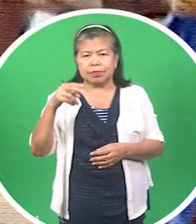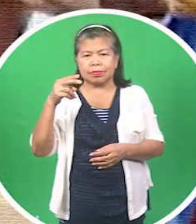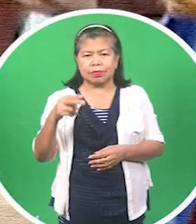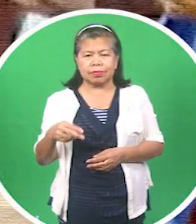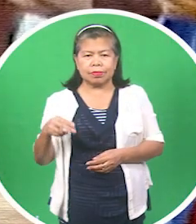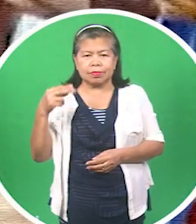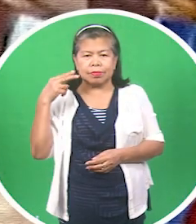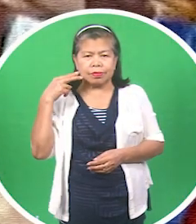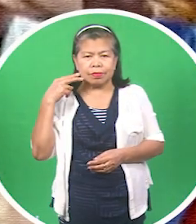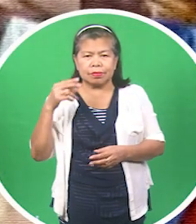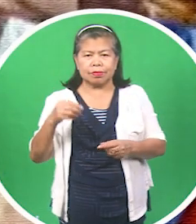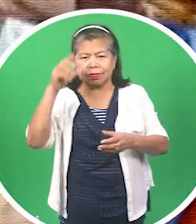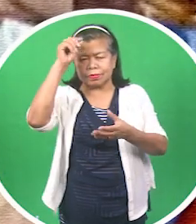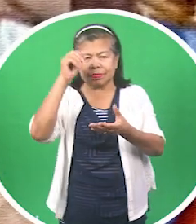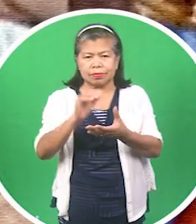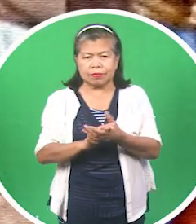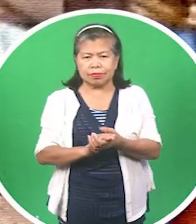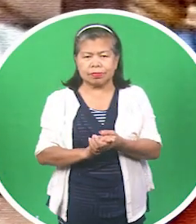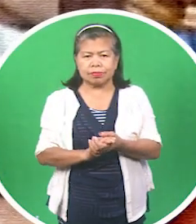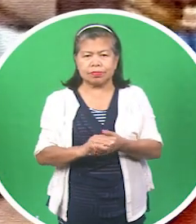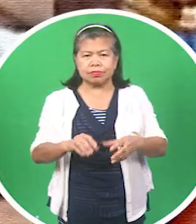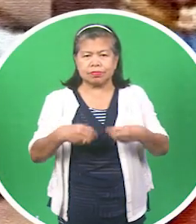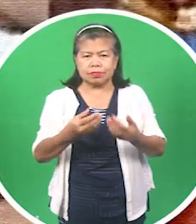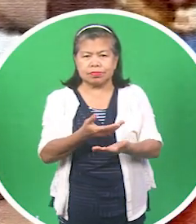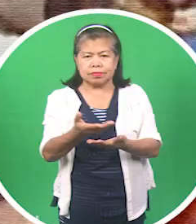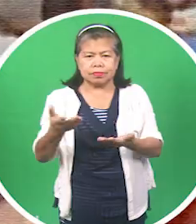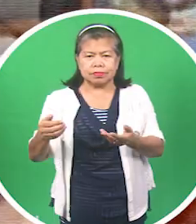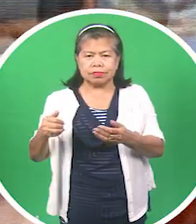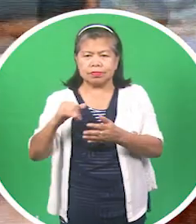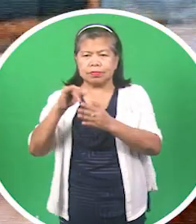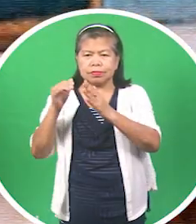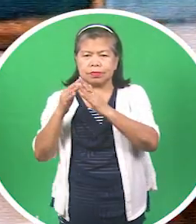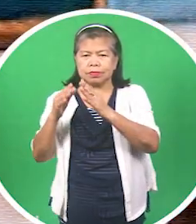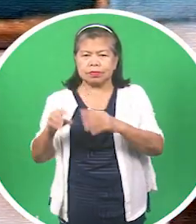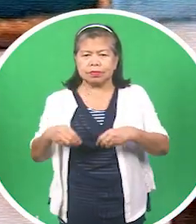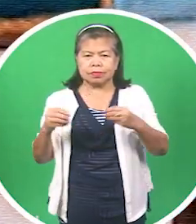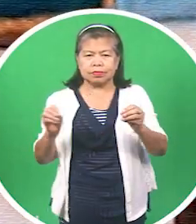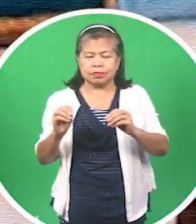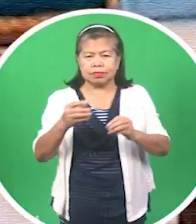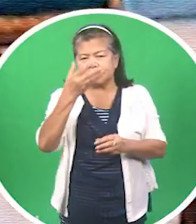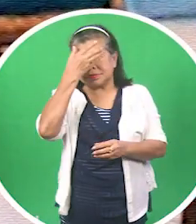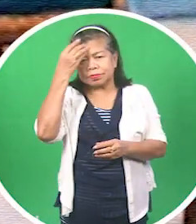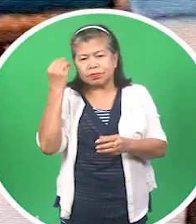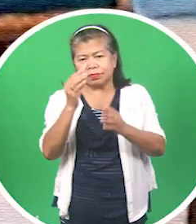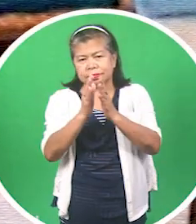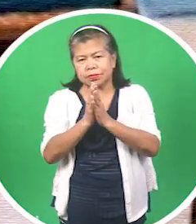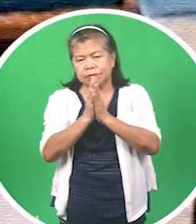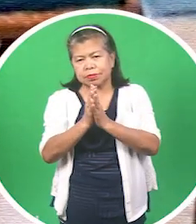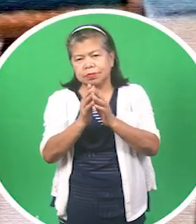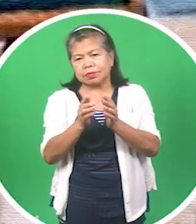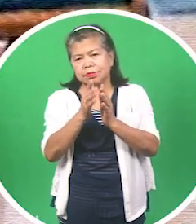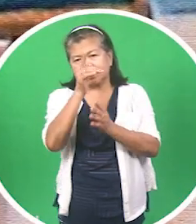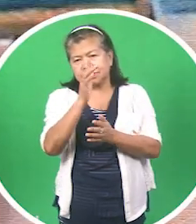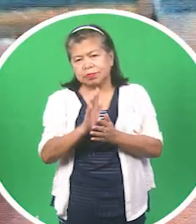Hannah and her husband, Elkanah, loved the Lord very much. They never forgot to pray in the